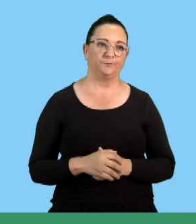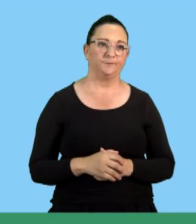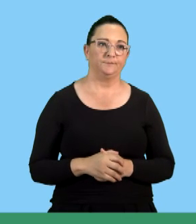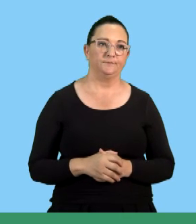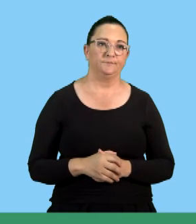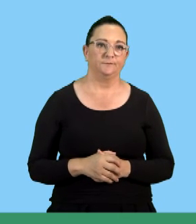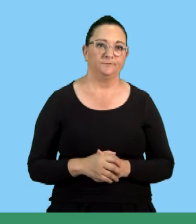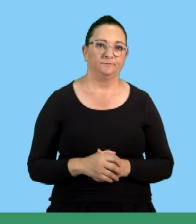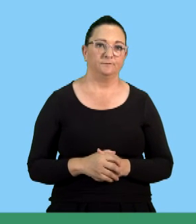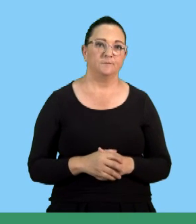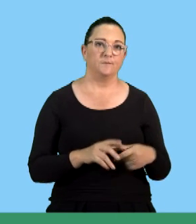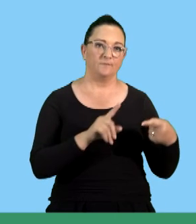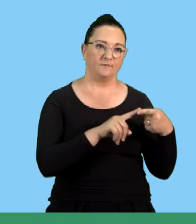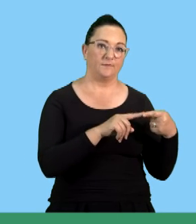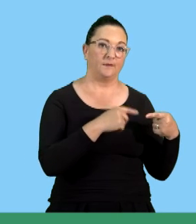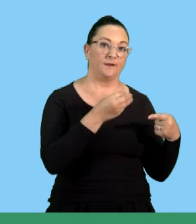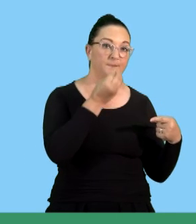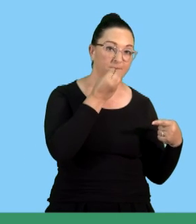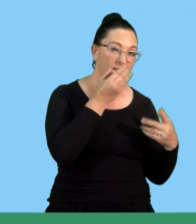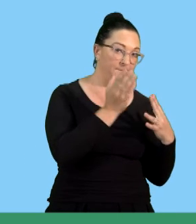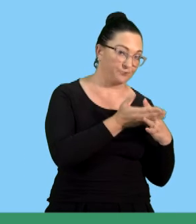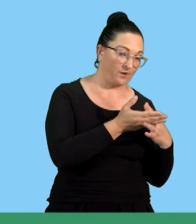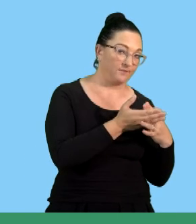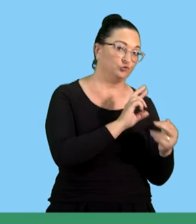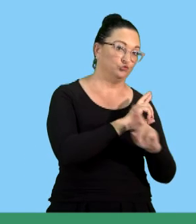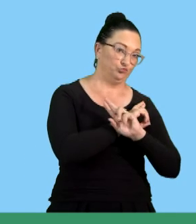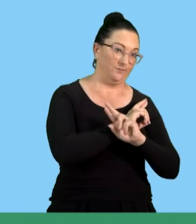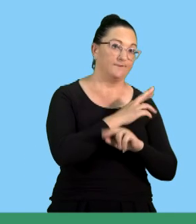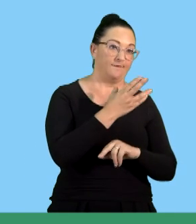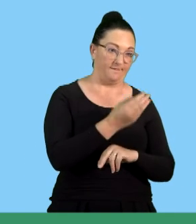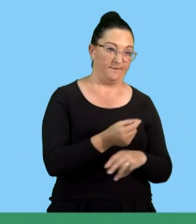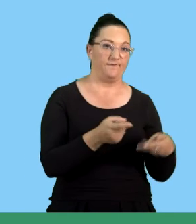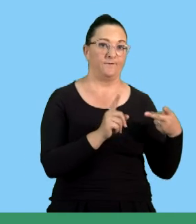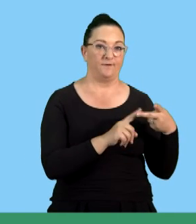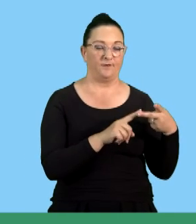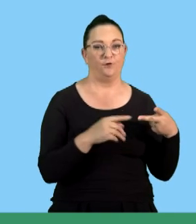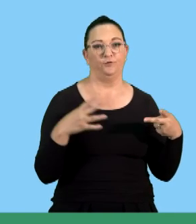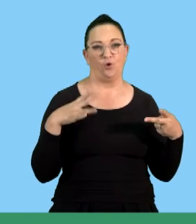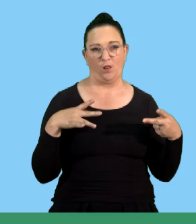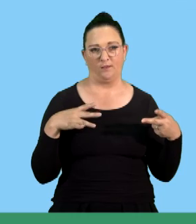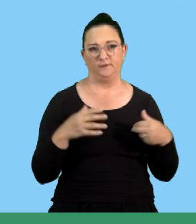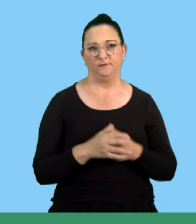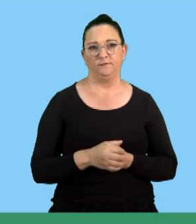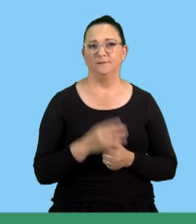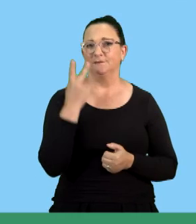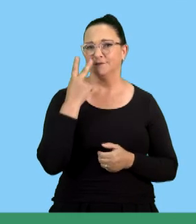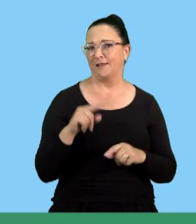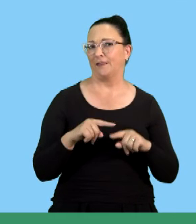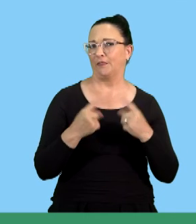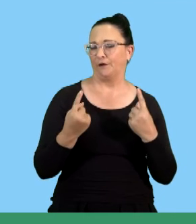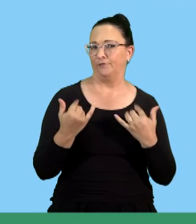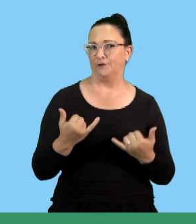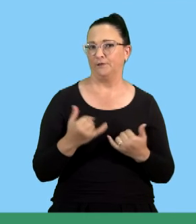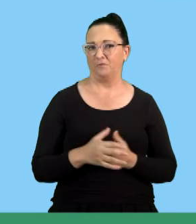applied by this. So here it says the meal breaks and rest periods, also public holidays. I hope you can see the difference in